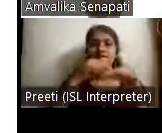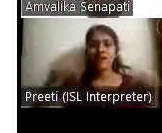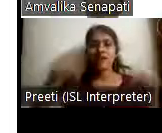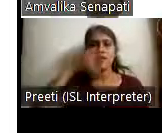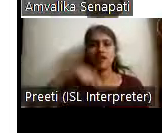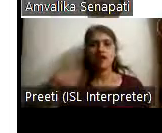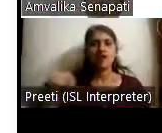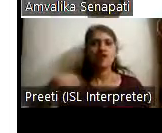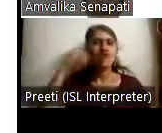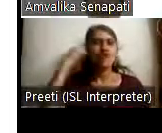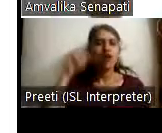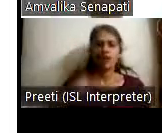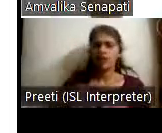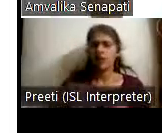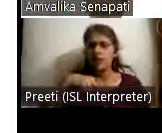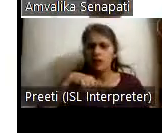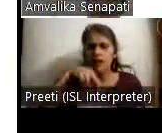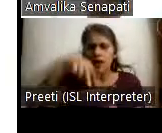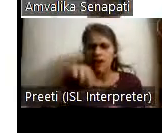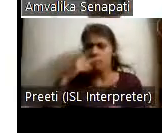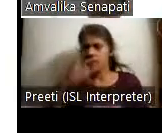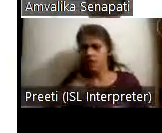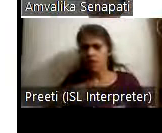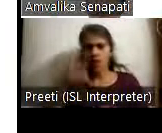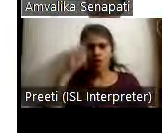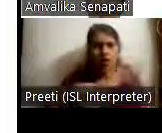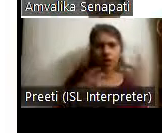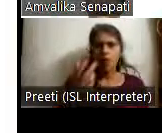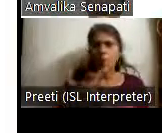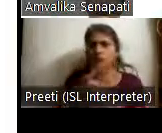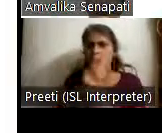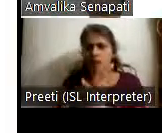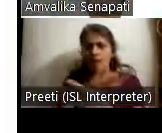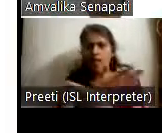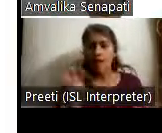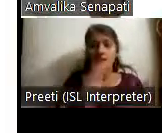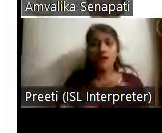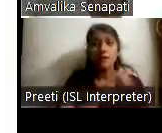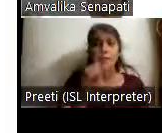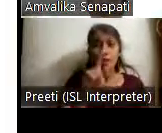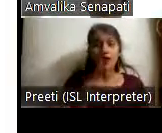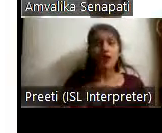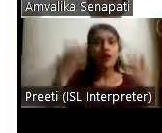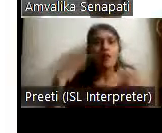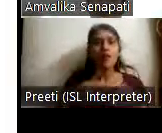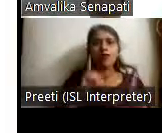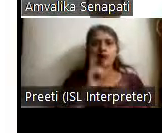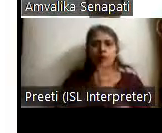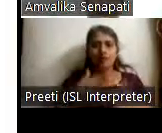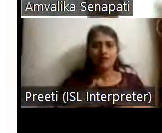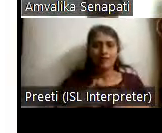person about any obstruction that is there on the ground. But if there is any obstruction at the body level, at the chest